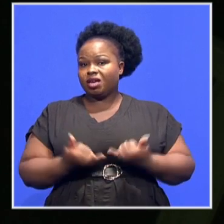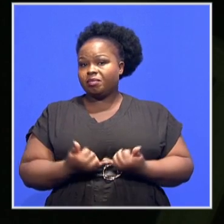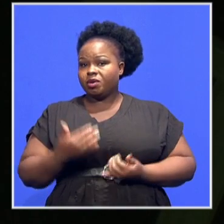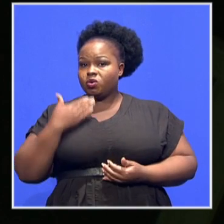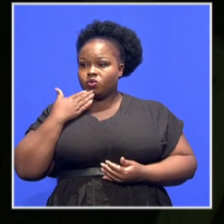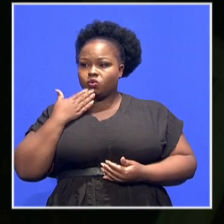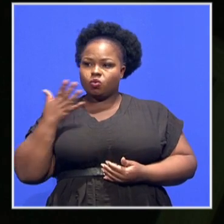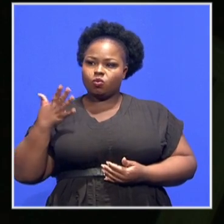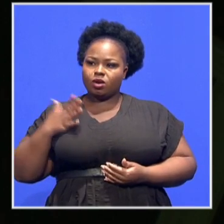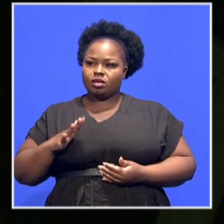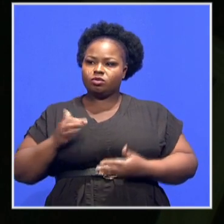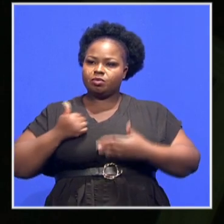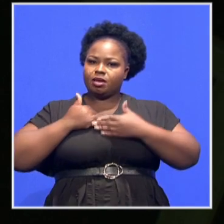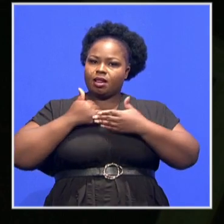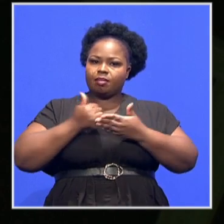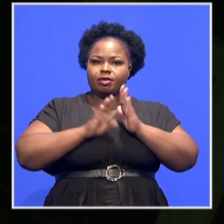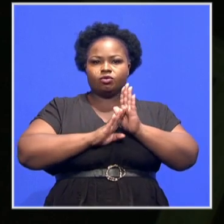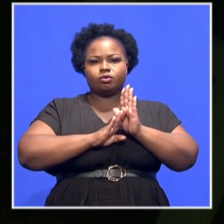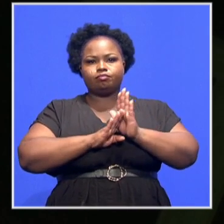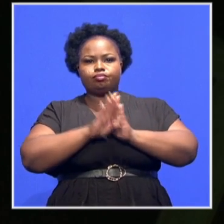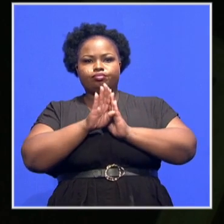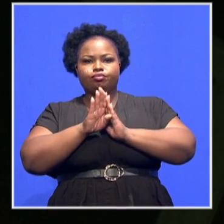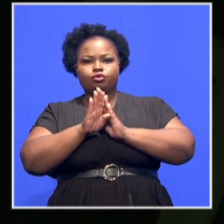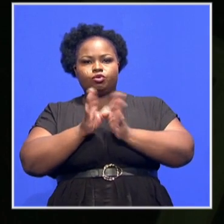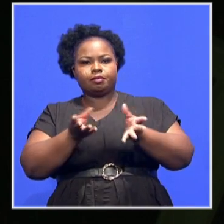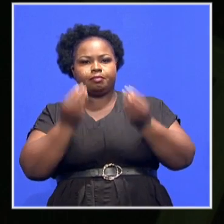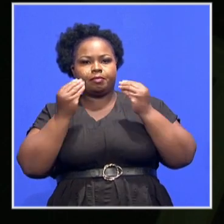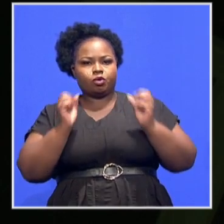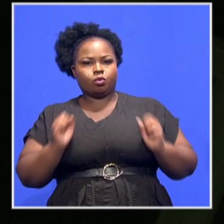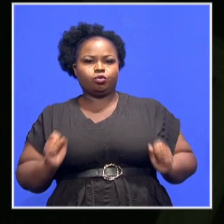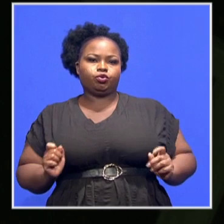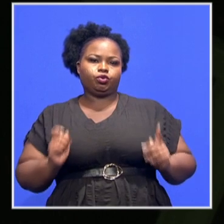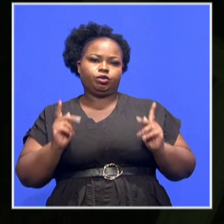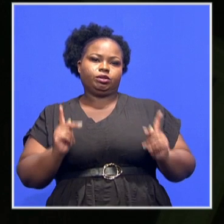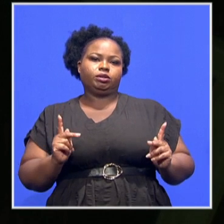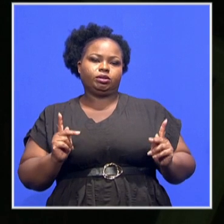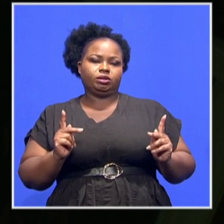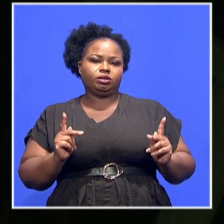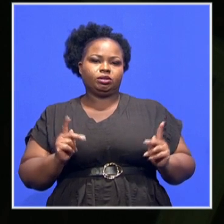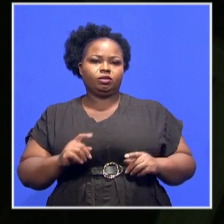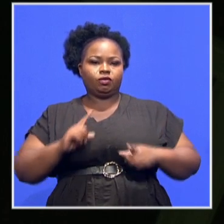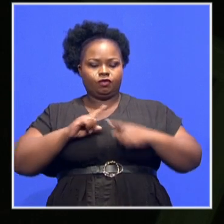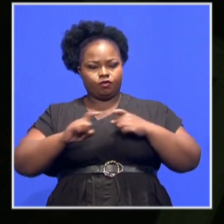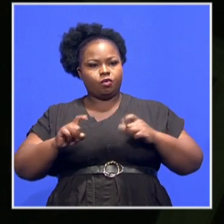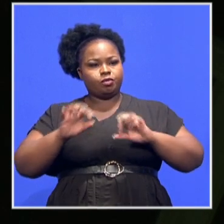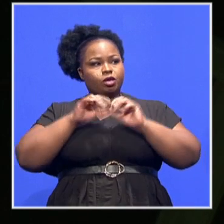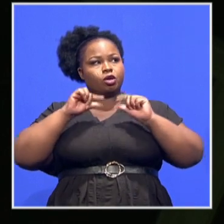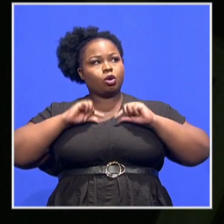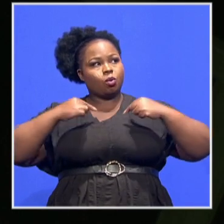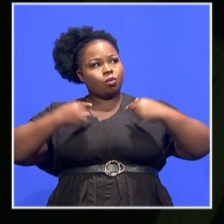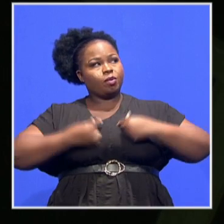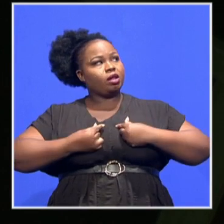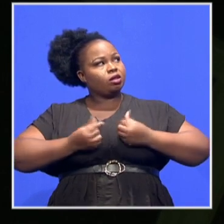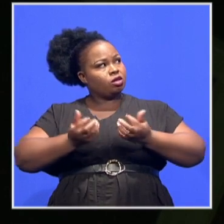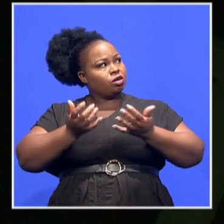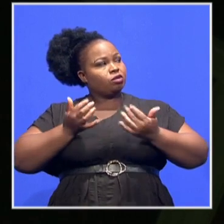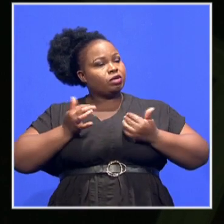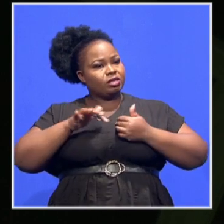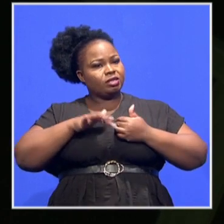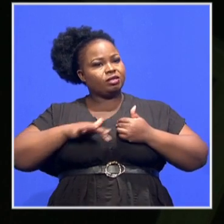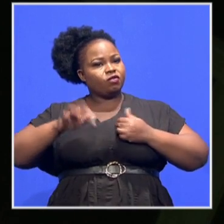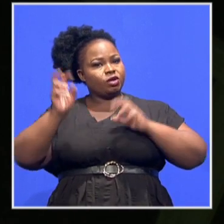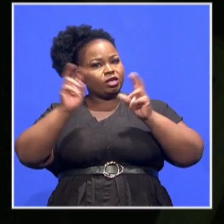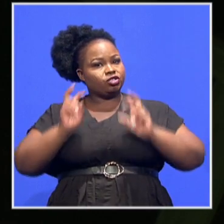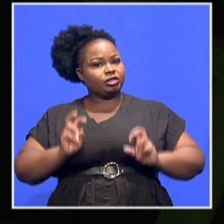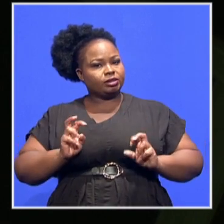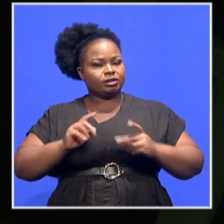leverage, to leverage the opportunities presented by the global green energy transition and the